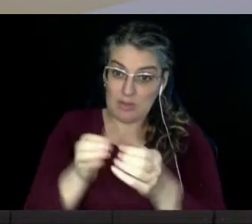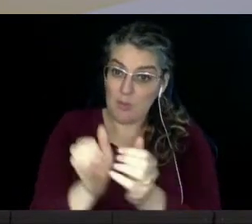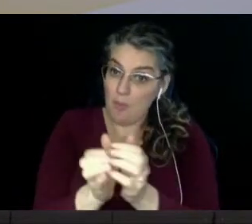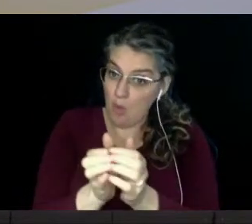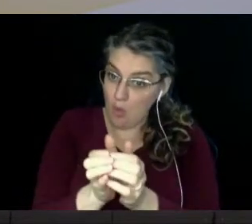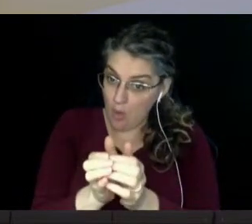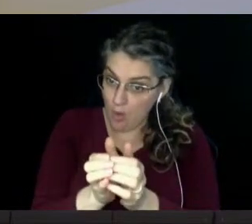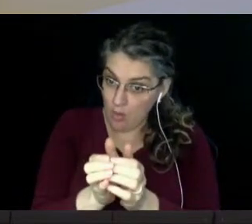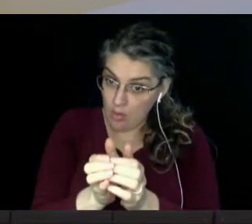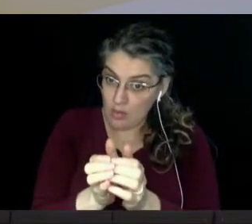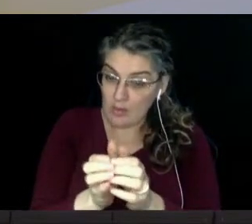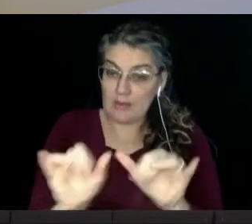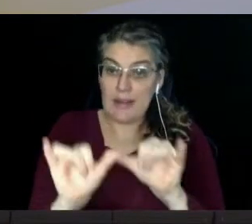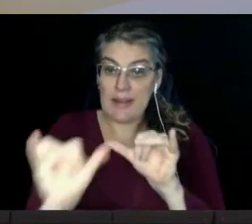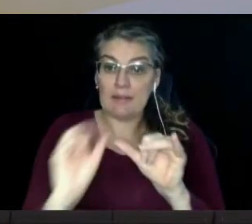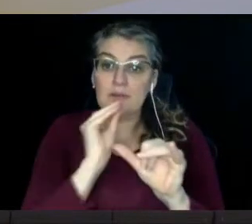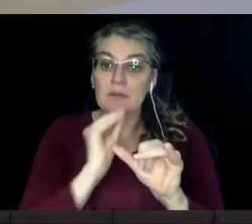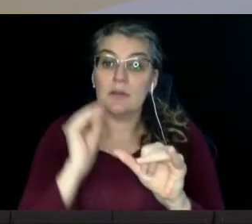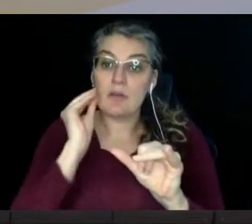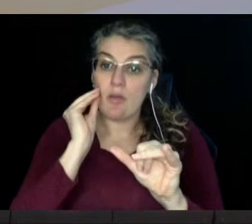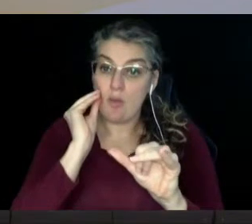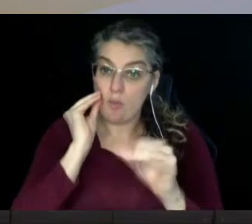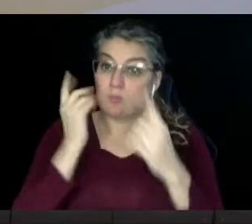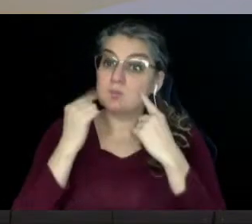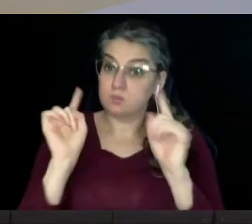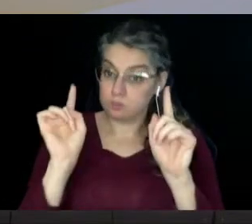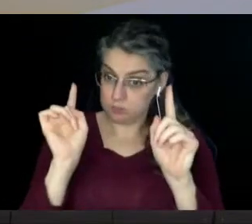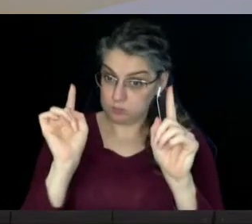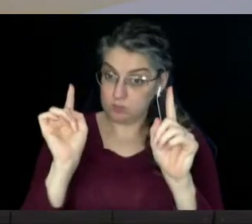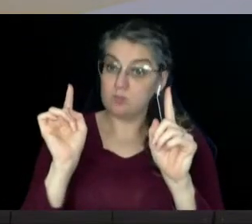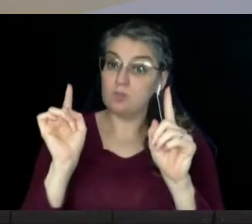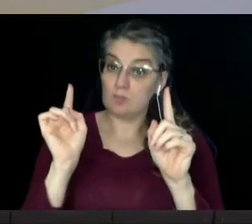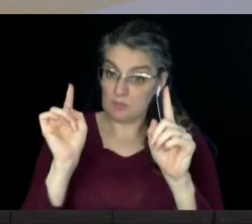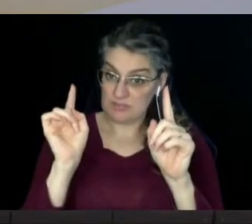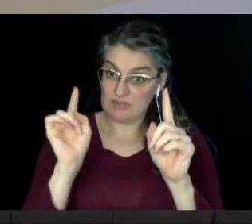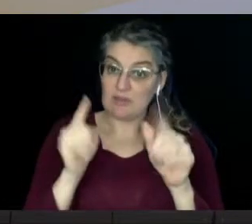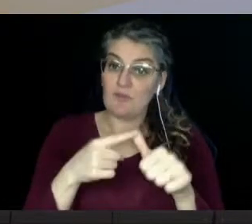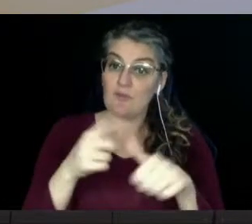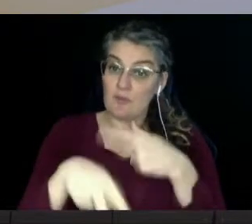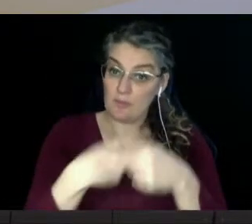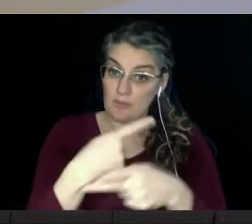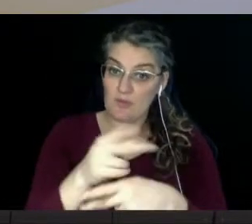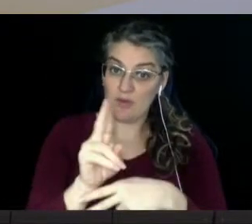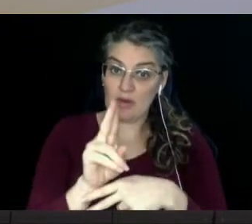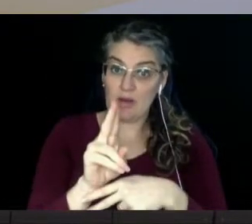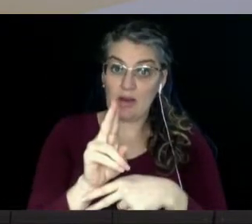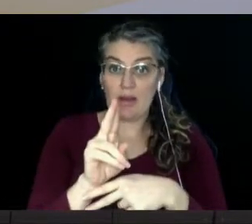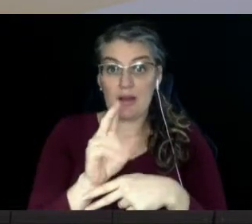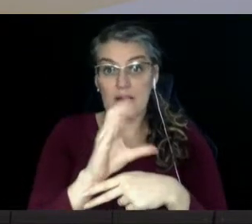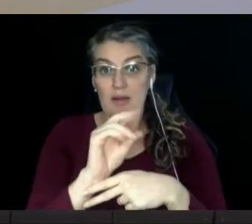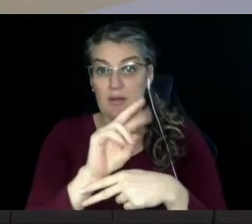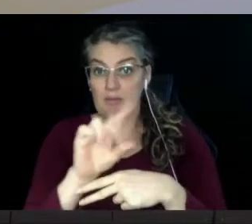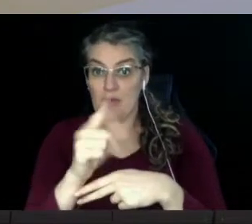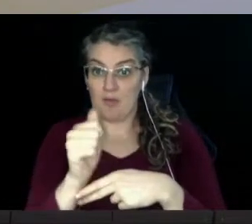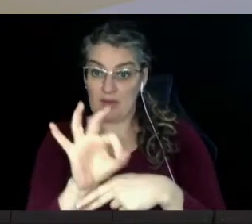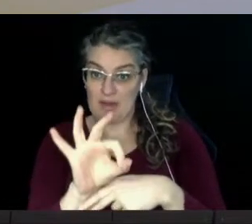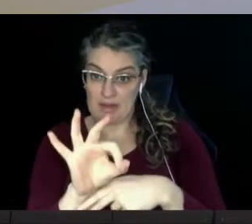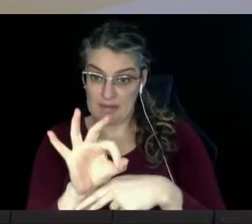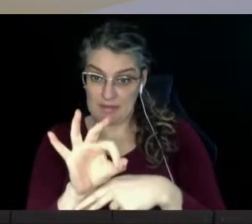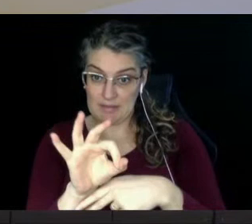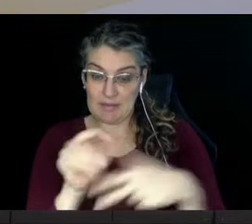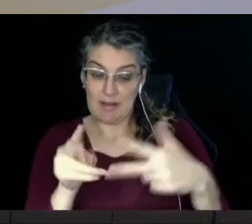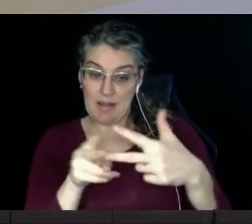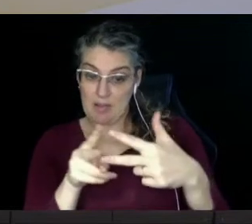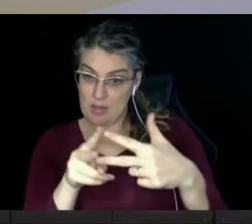feeling well are effective measures against the original strain of COVID-19, and they are also effective against the variants of